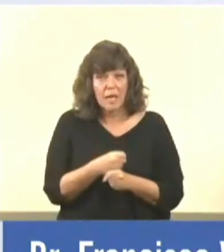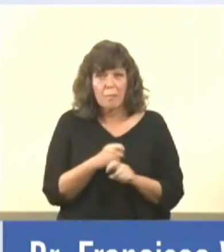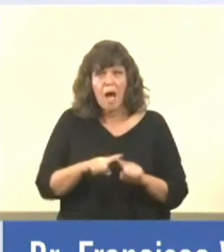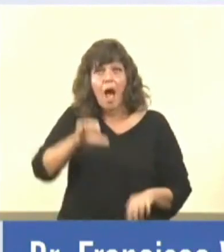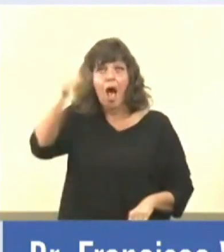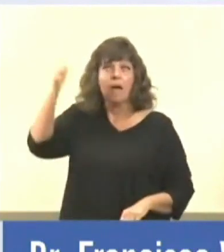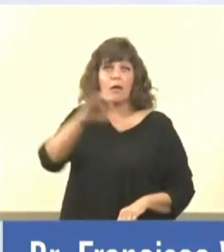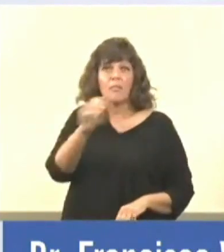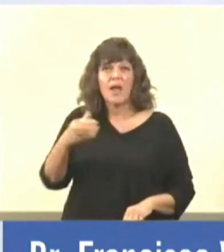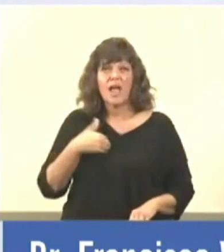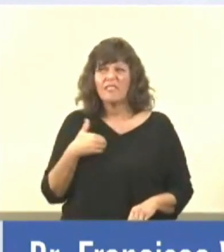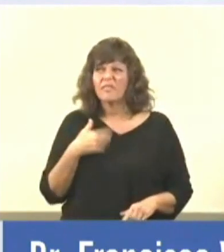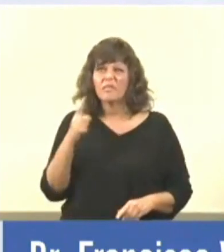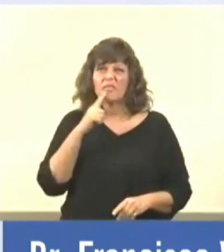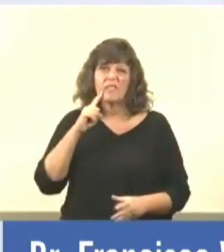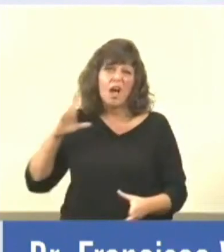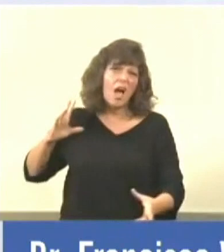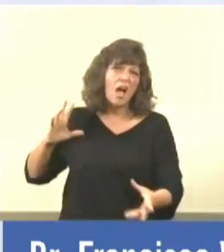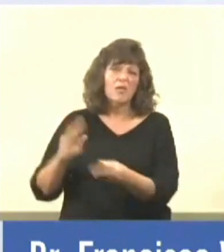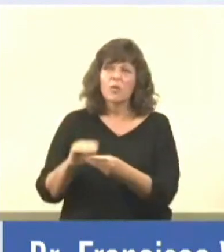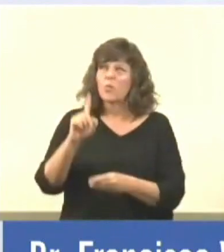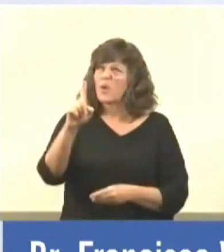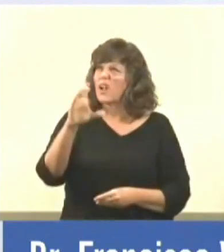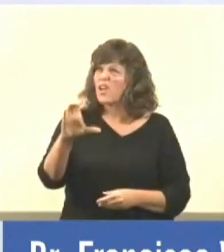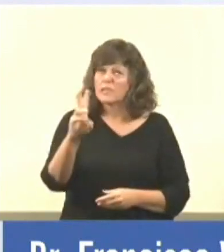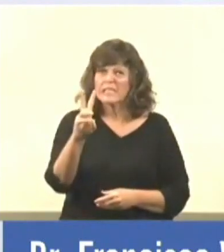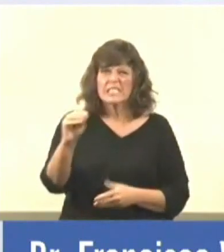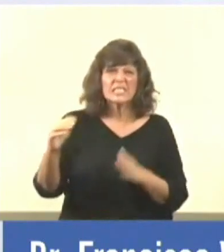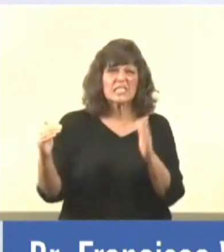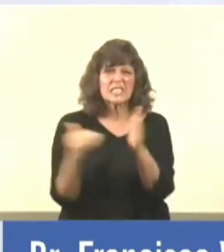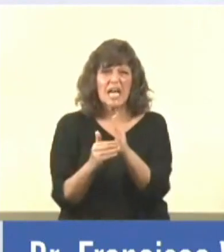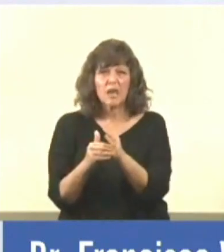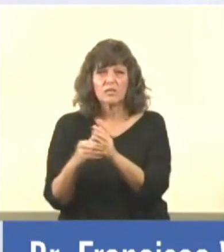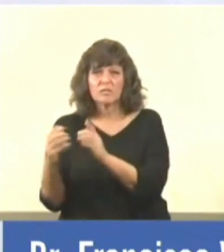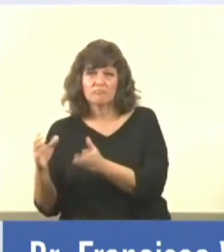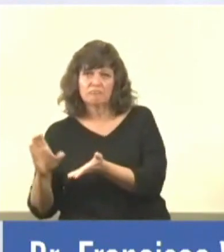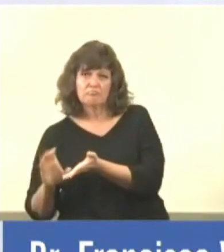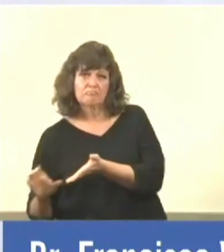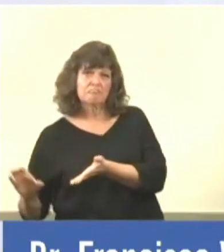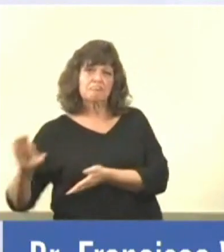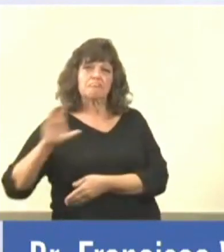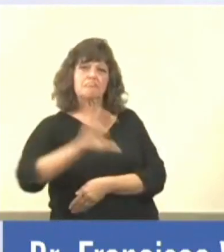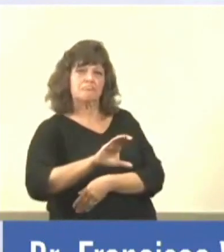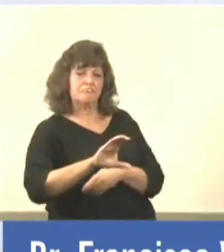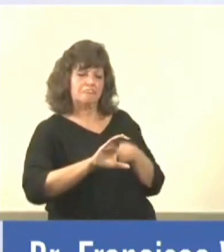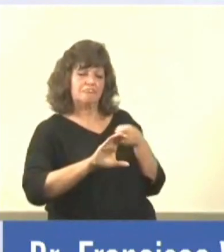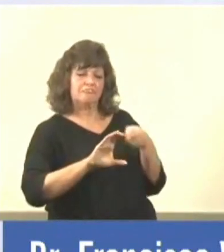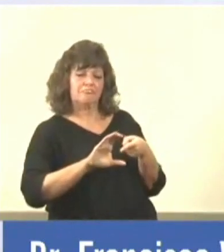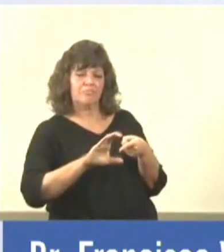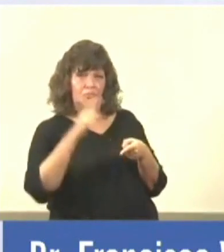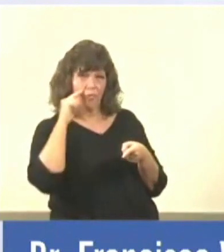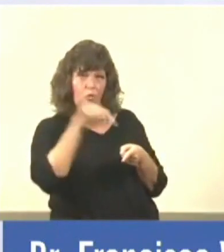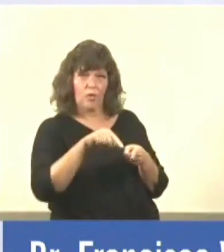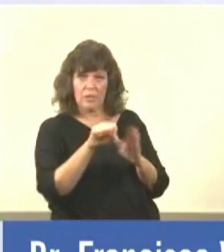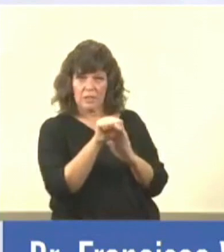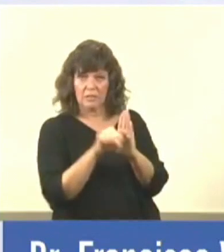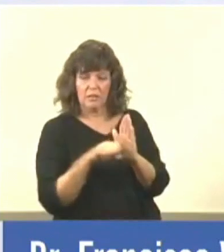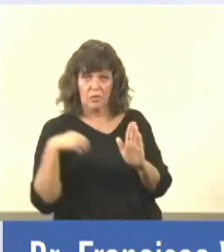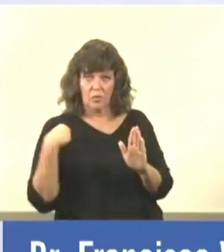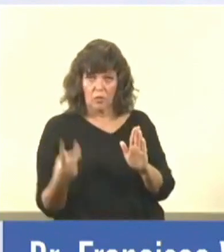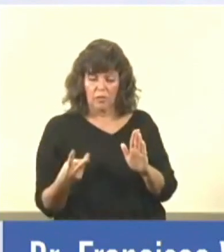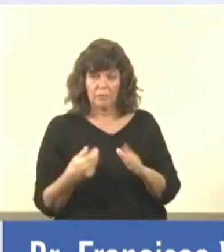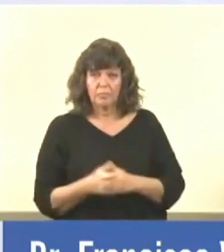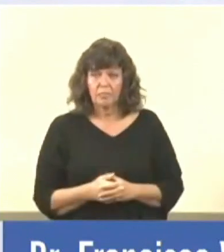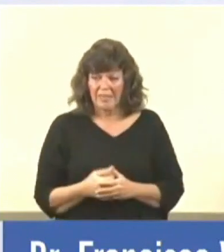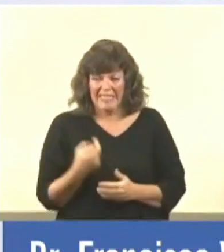62,400 doses that have been allocated for the state of Washington. Those will come over the next few weeks, but we do know that last